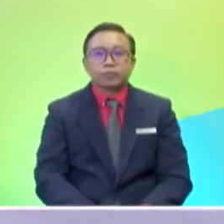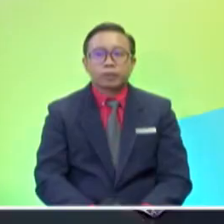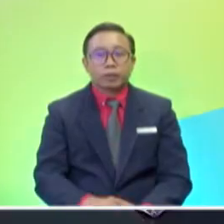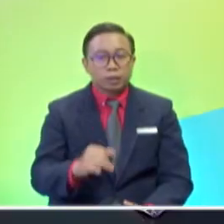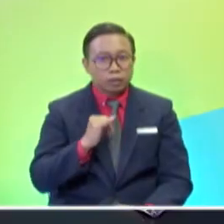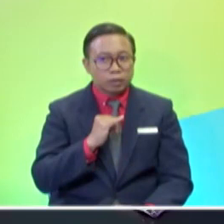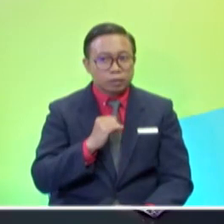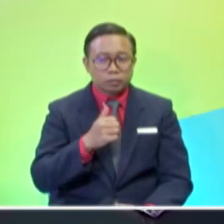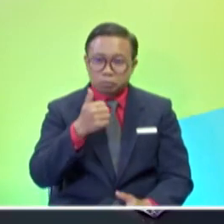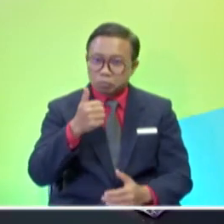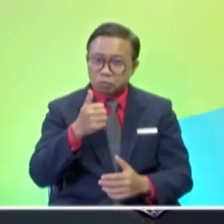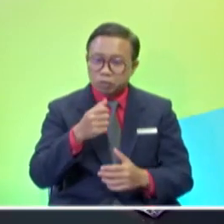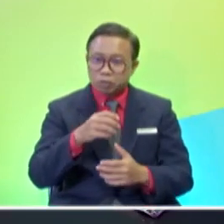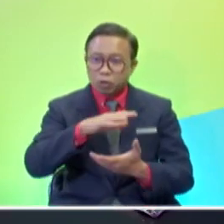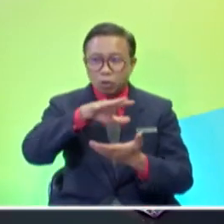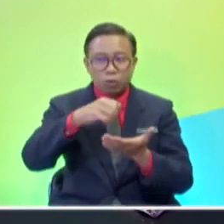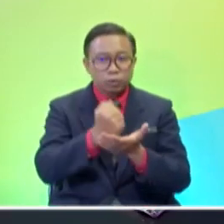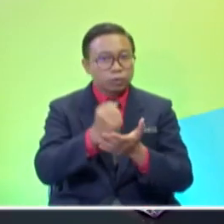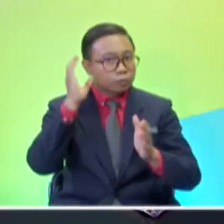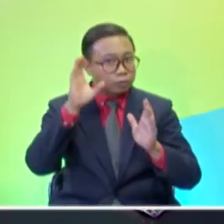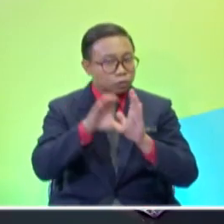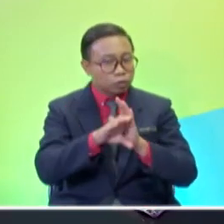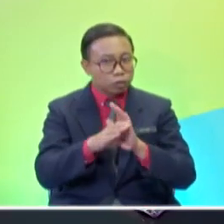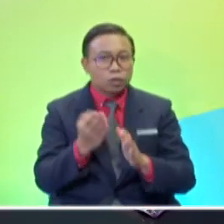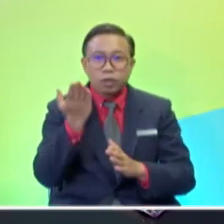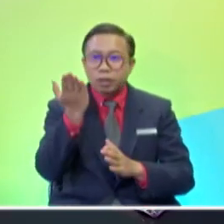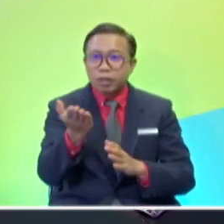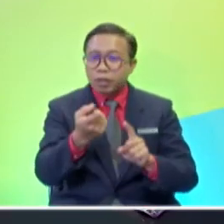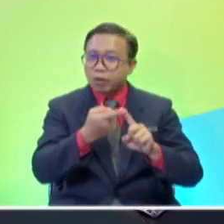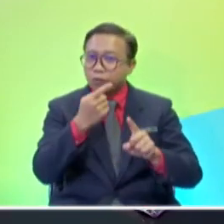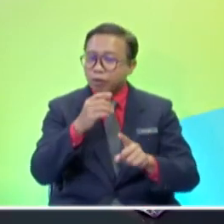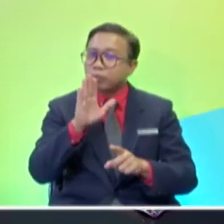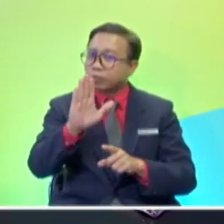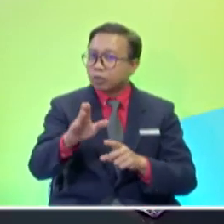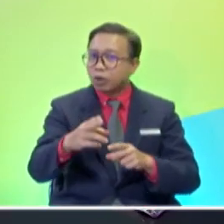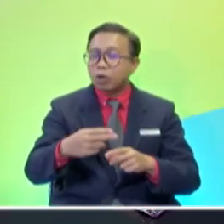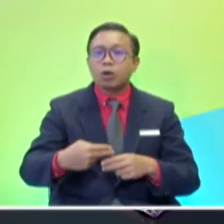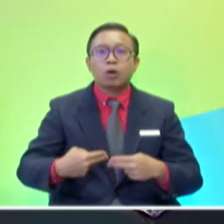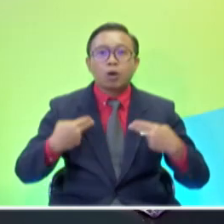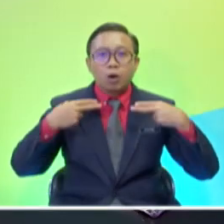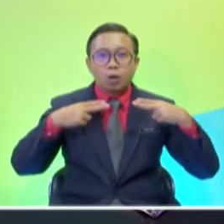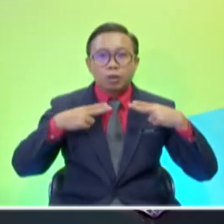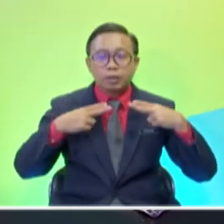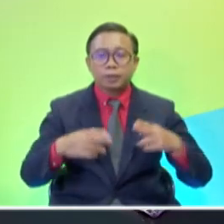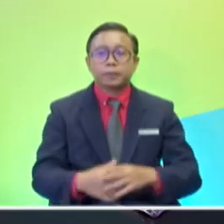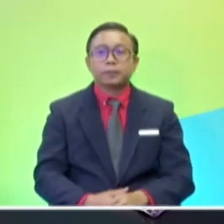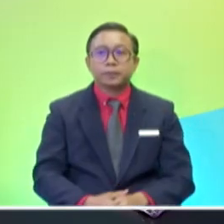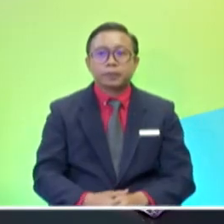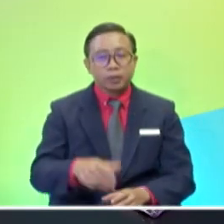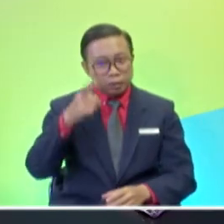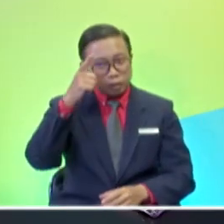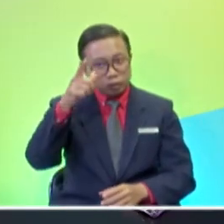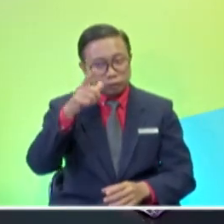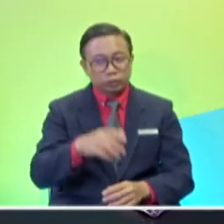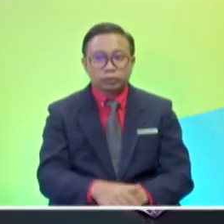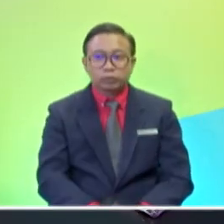bet all of those pictures there are yes. from your holiday. It was. These would you were... mind if I have a look at some of sure. them? Here you